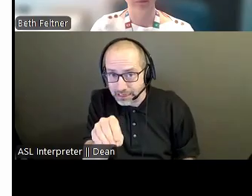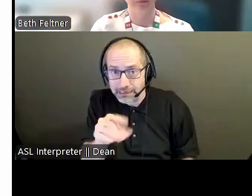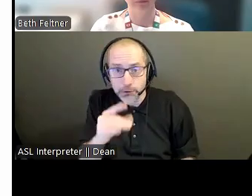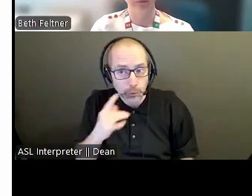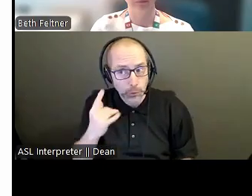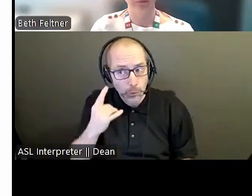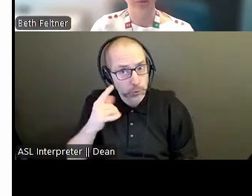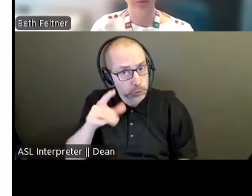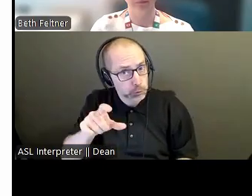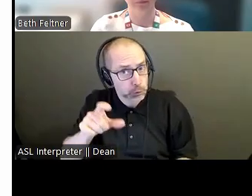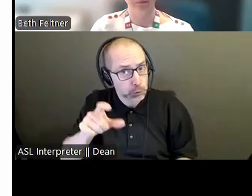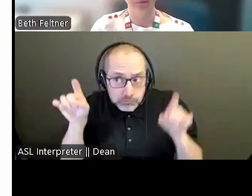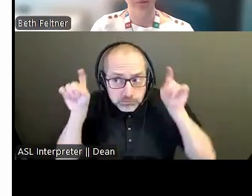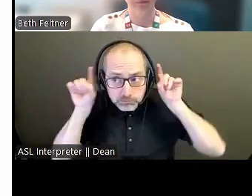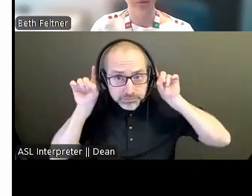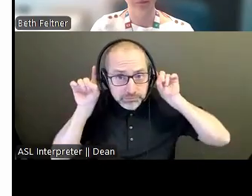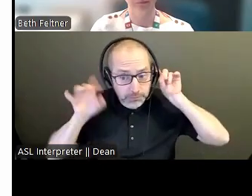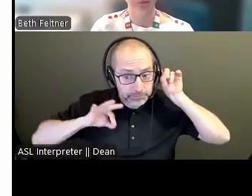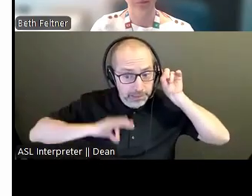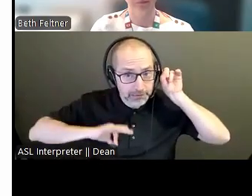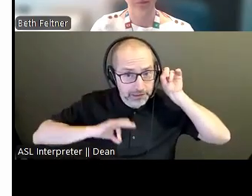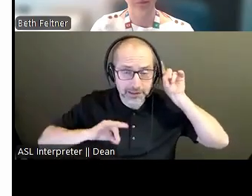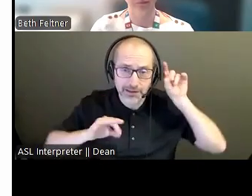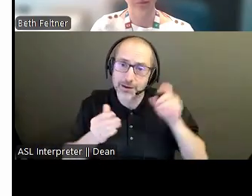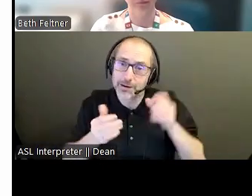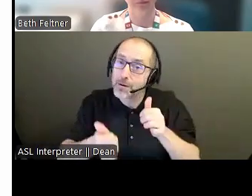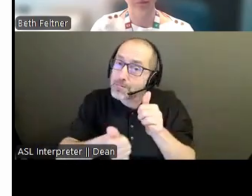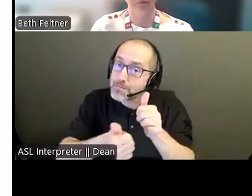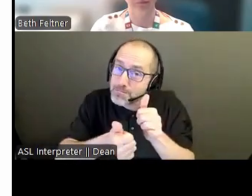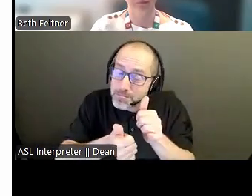aids actually use them.